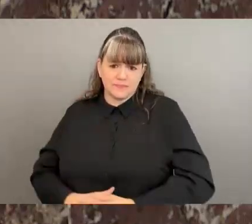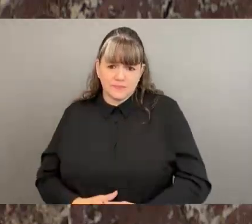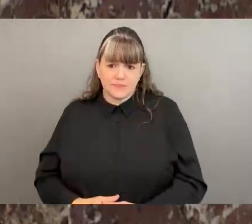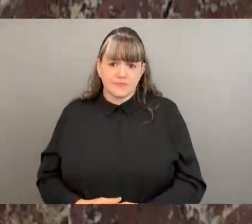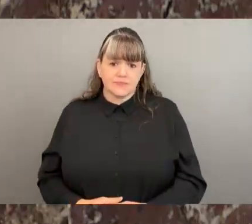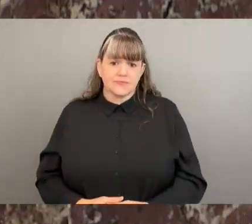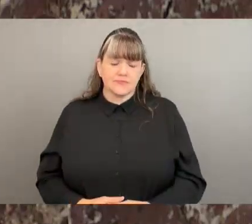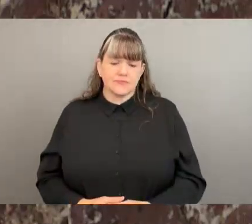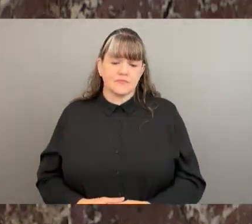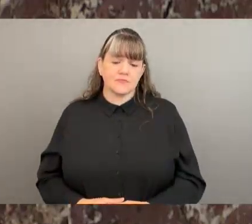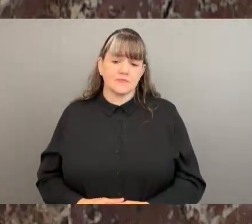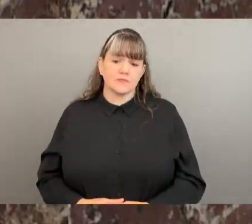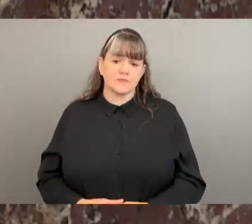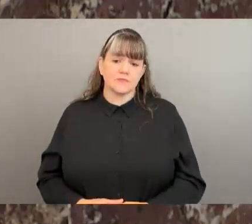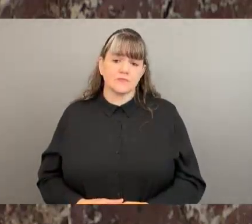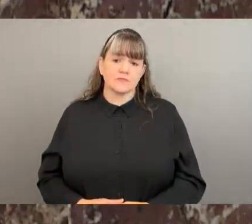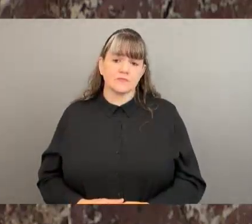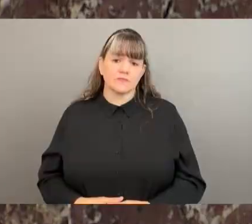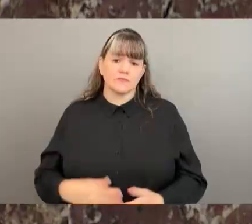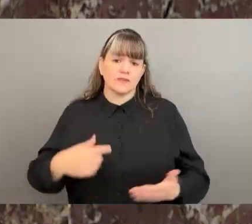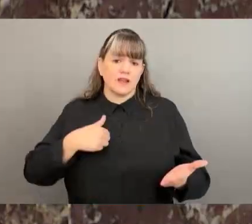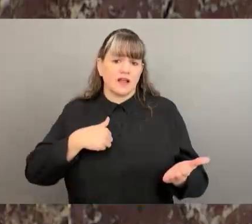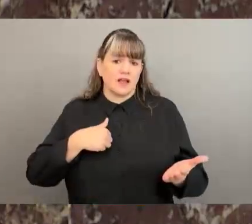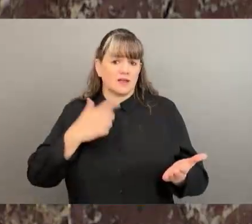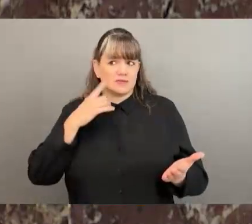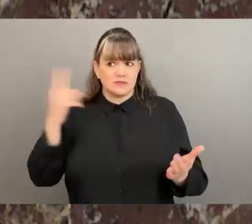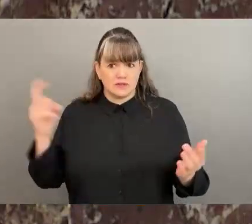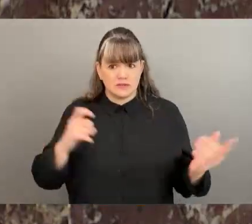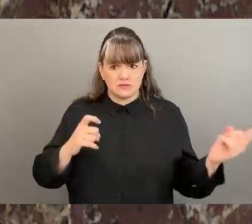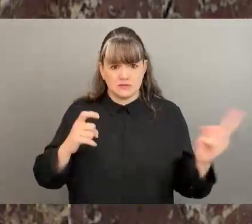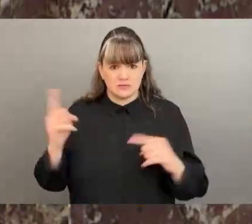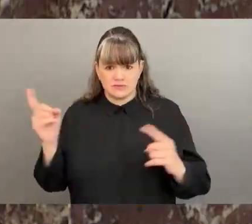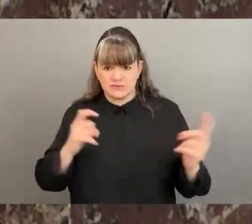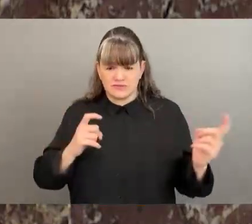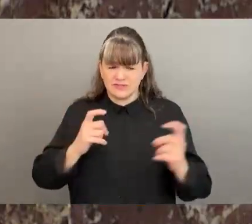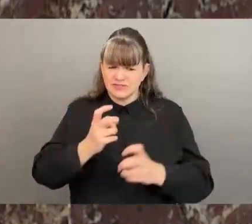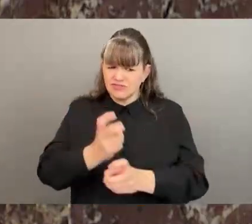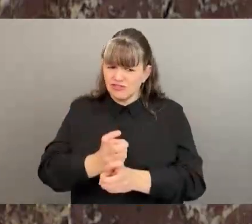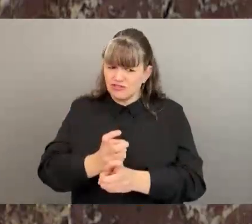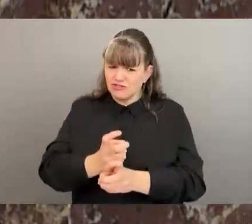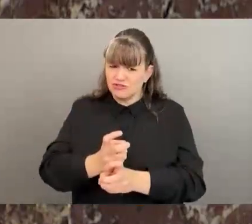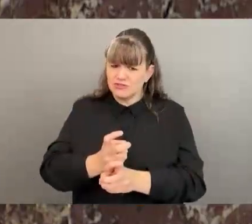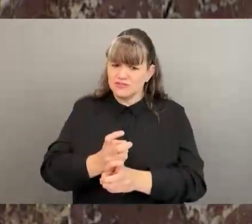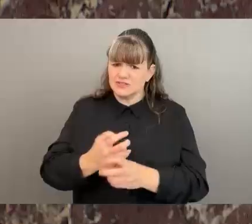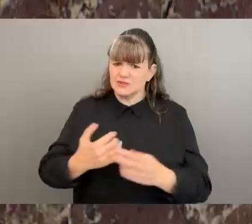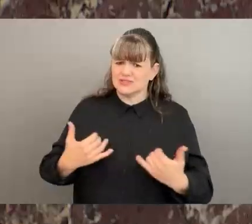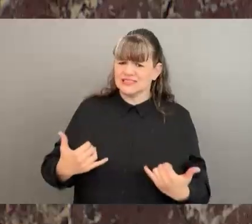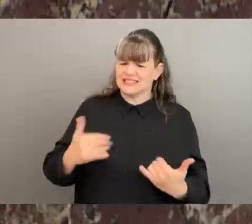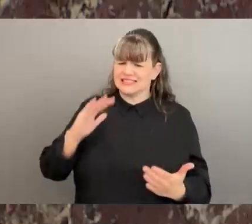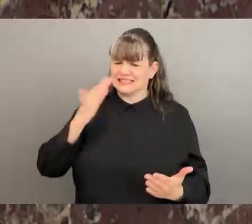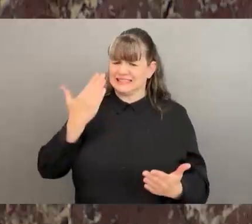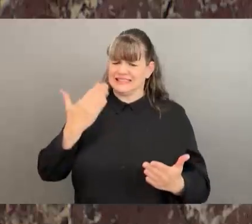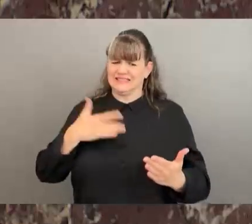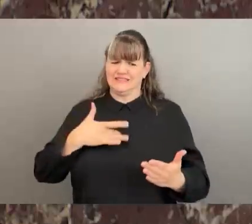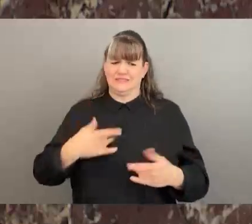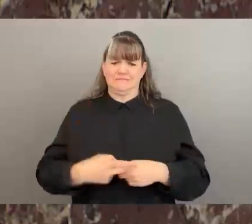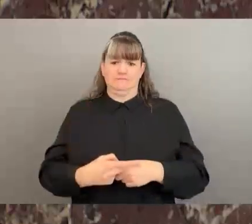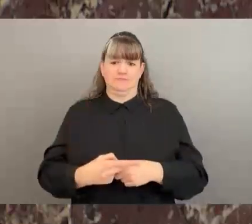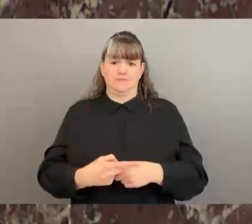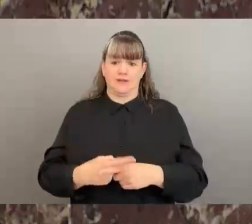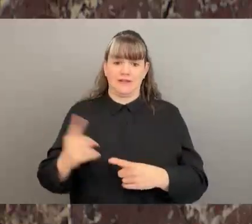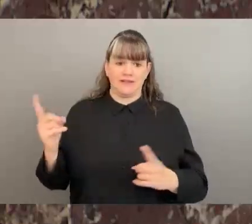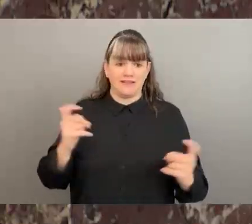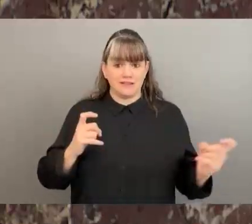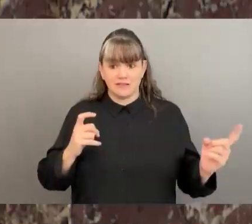difficult circumstances. And in asking questions, we mean no disrespect to the horrific events